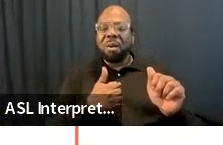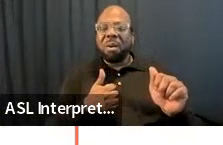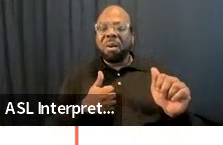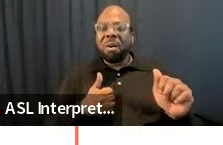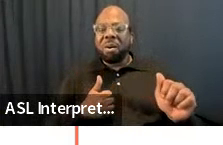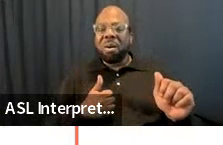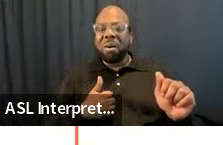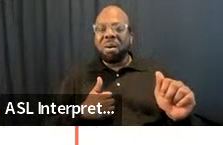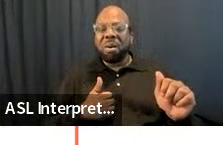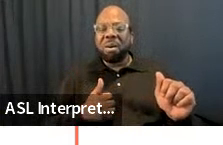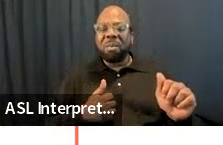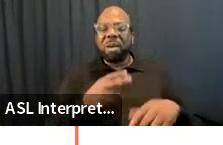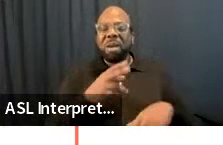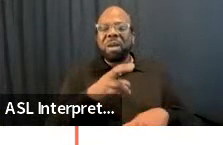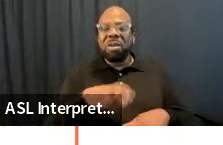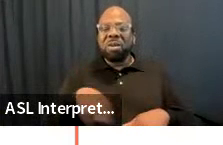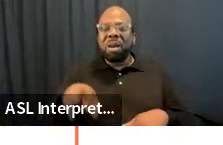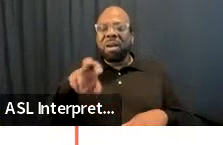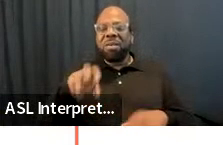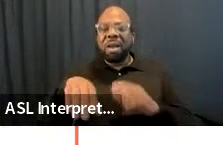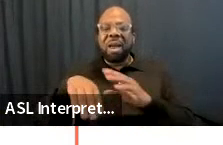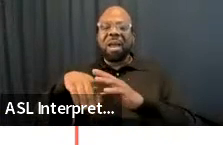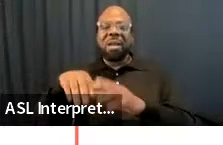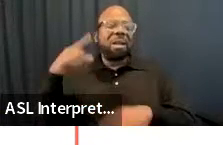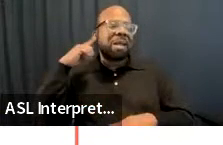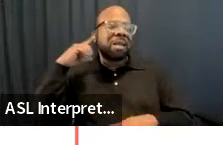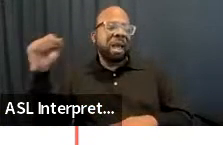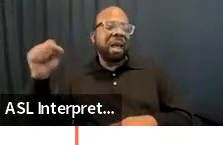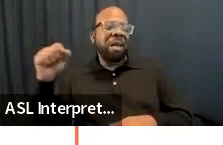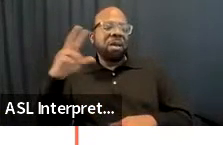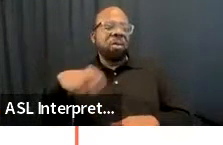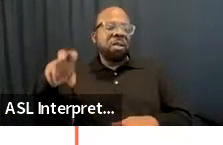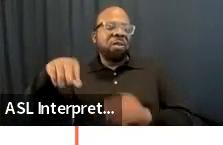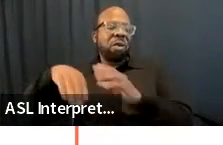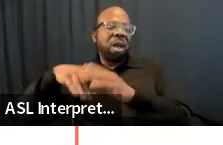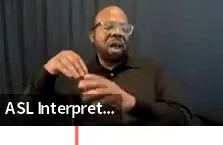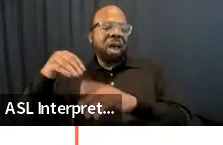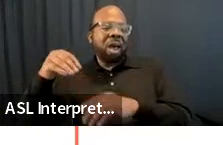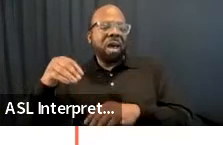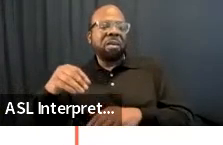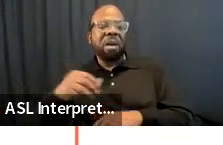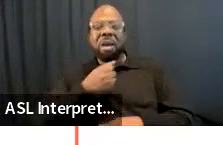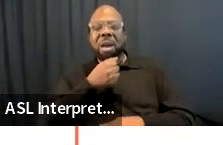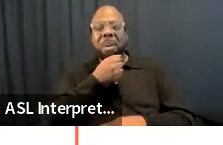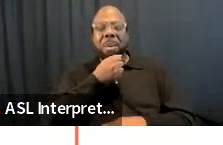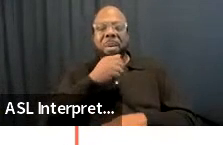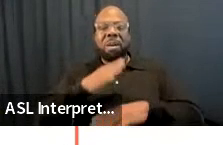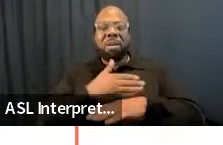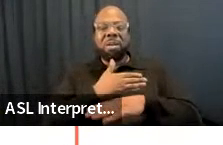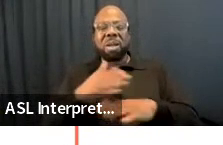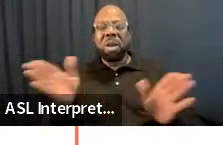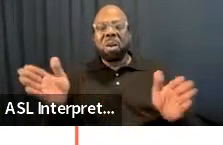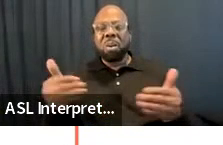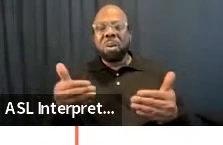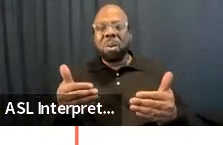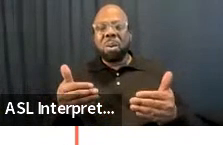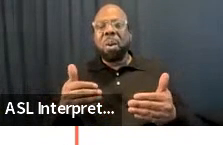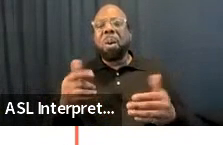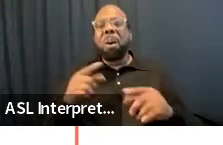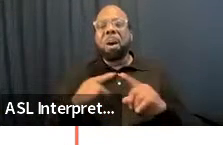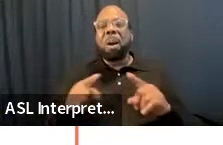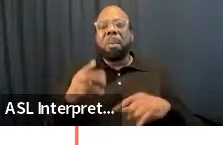transferred out of the karaoke room, but eventually it's like all the units in the hotel above were